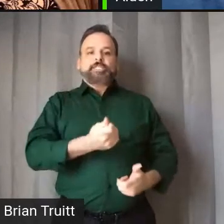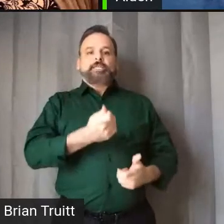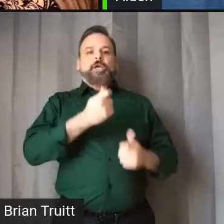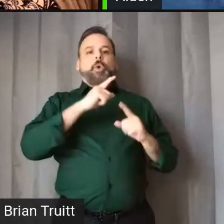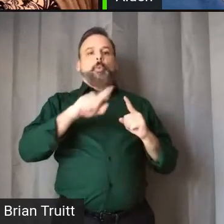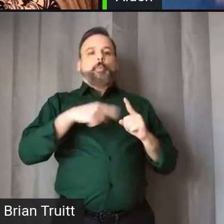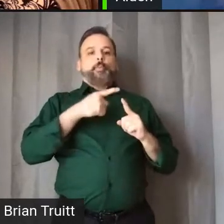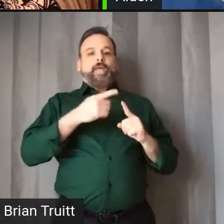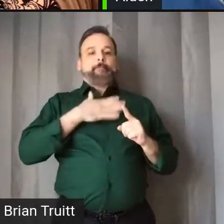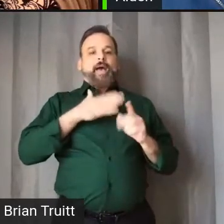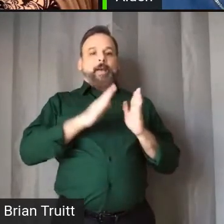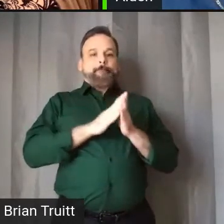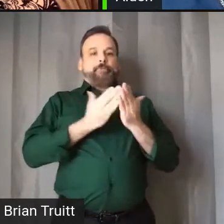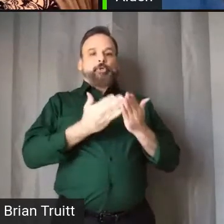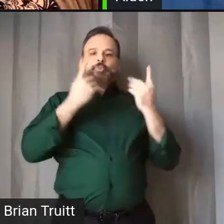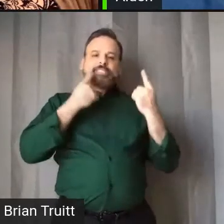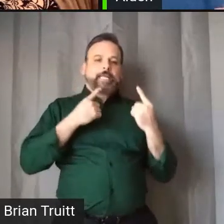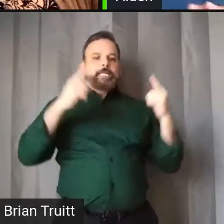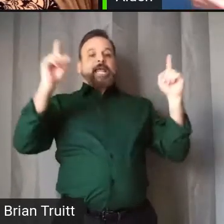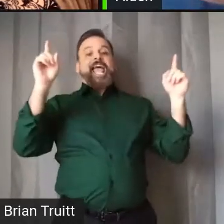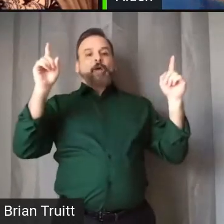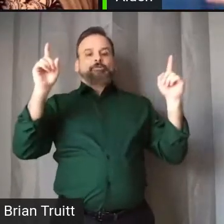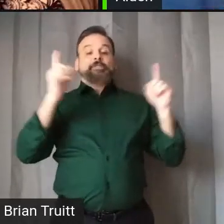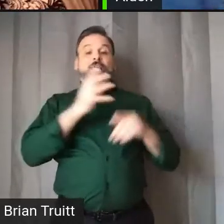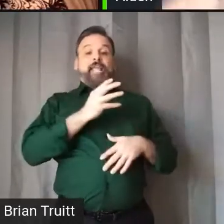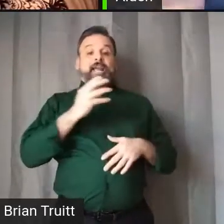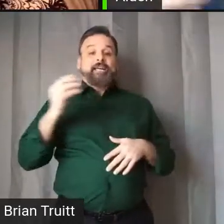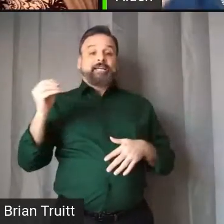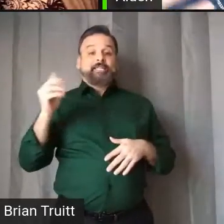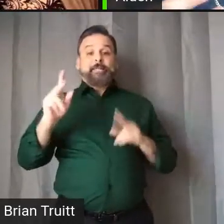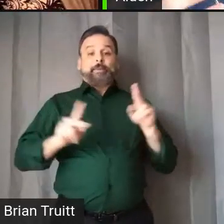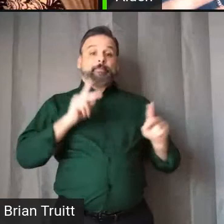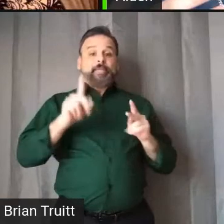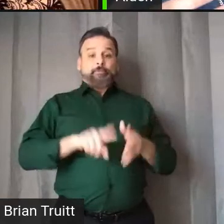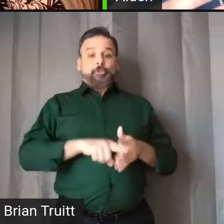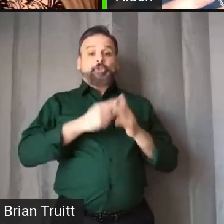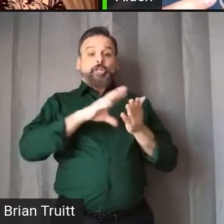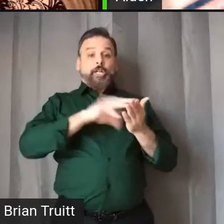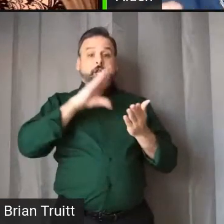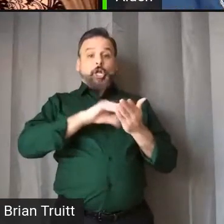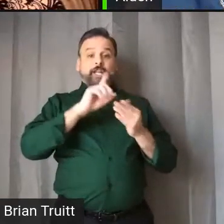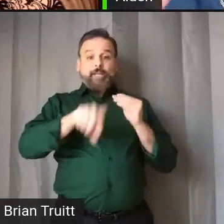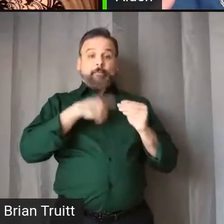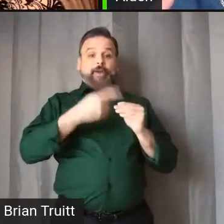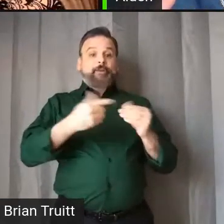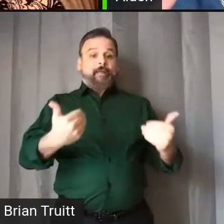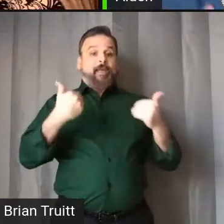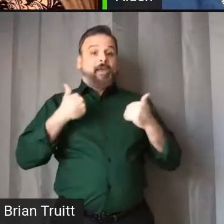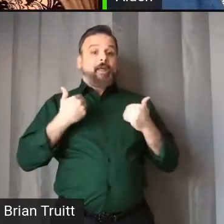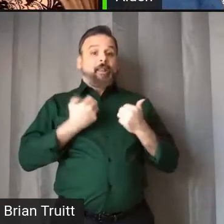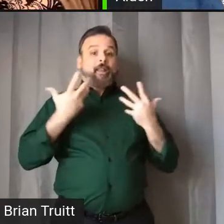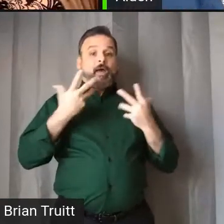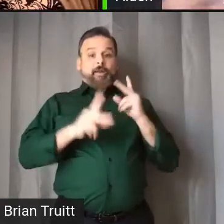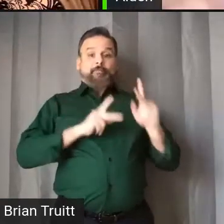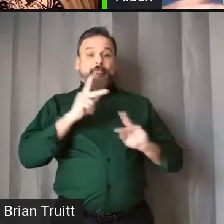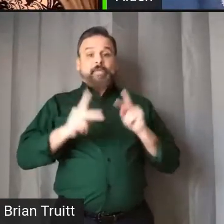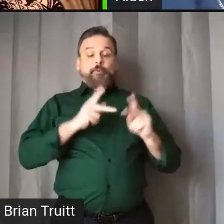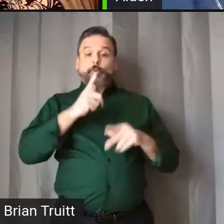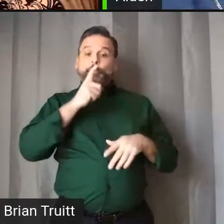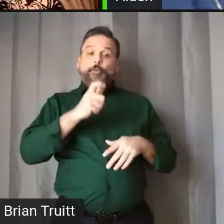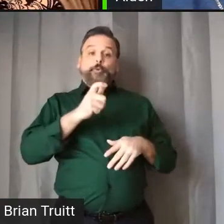when my book was announced and people started learning about it. I had a lot of folks who would